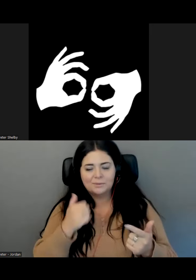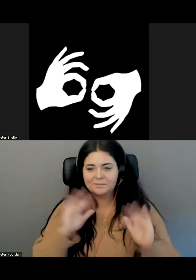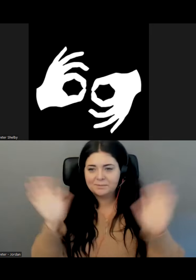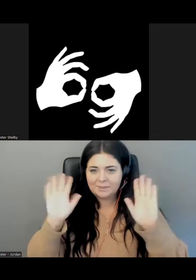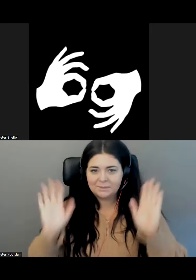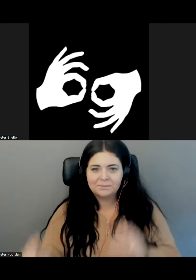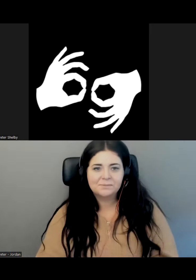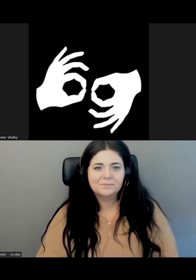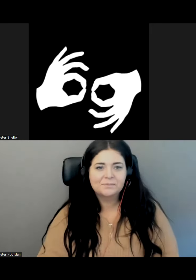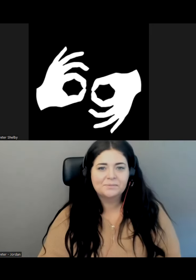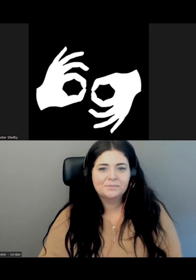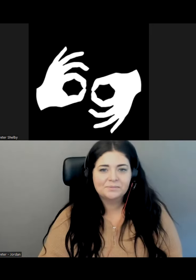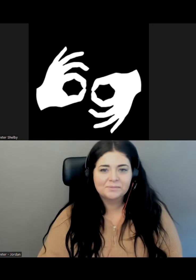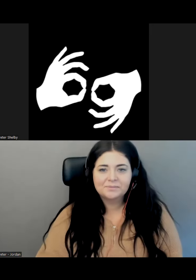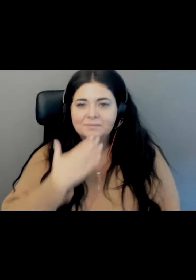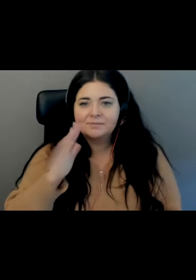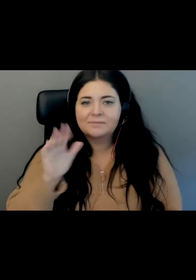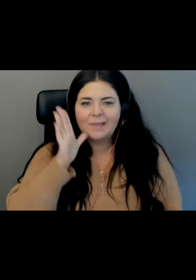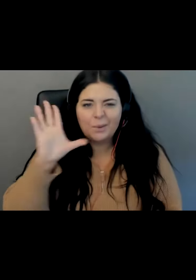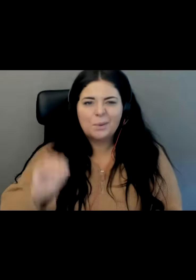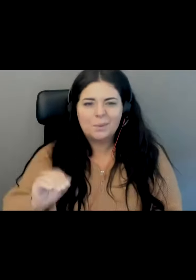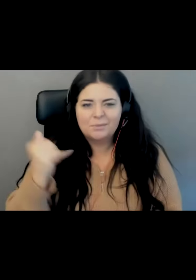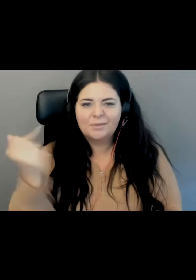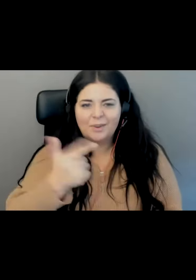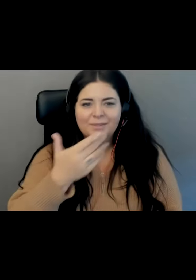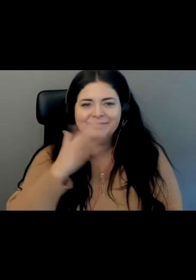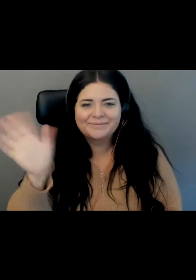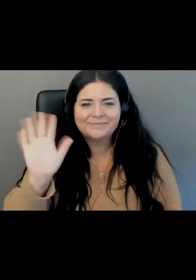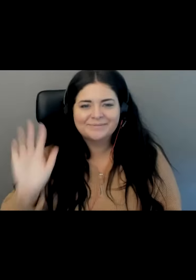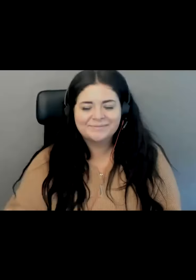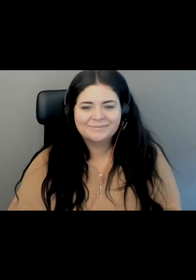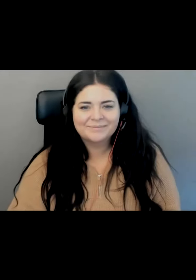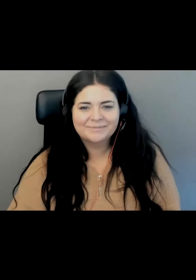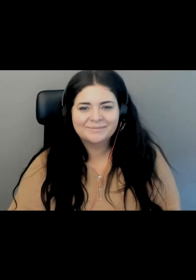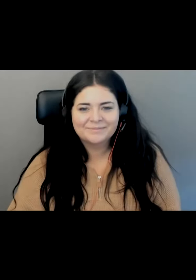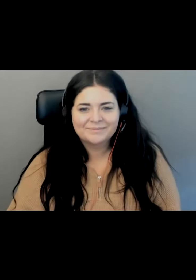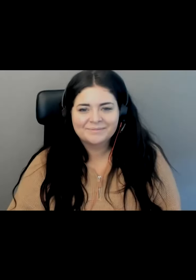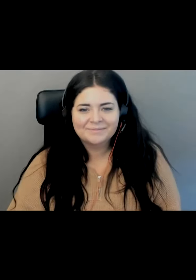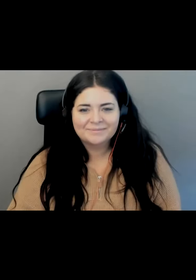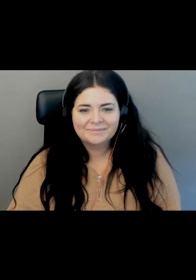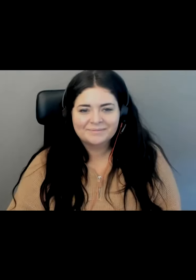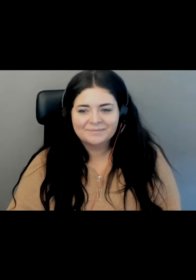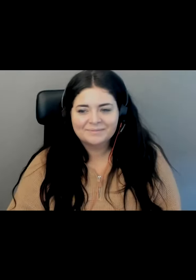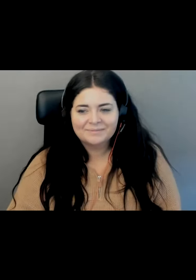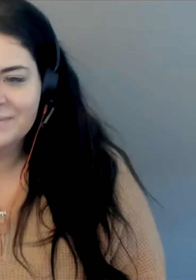Mhm. Okay, thank you. I'm going to end the meeting for everybody. Bye. See ya. Bye.